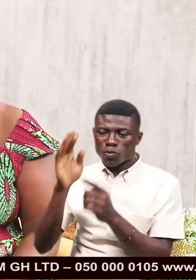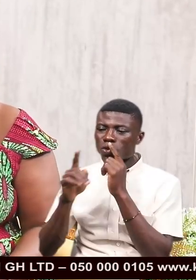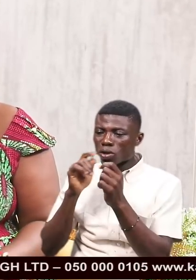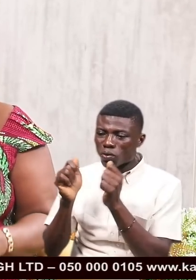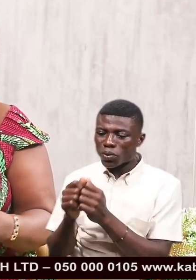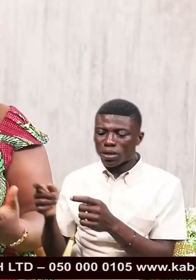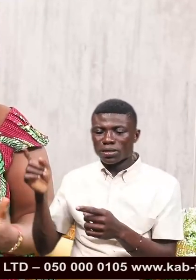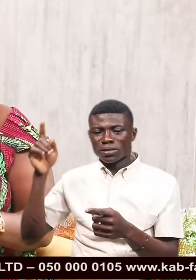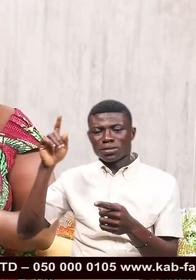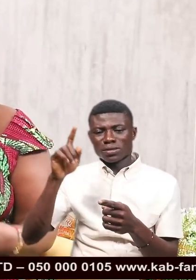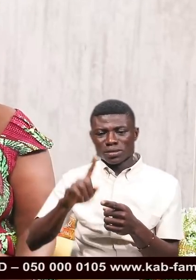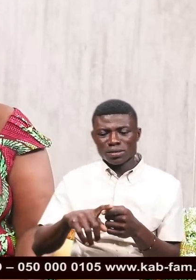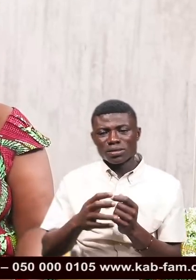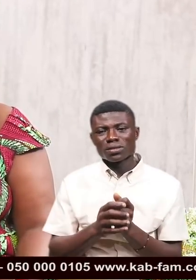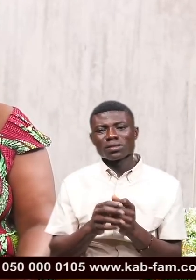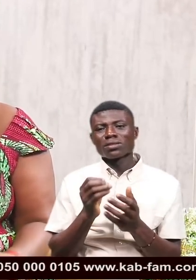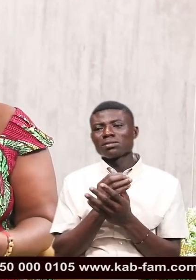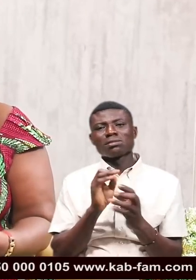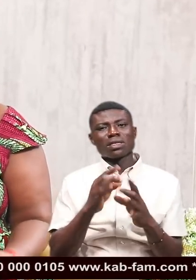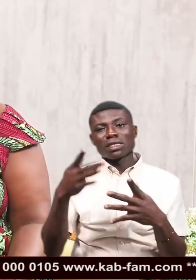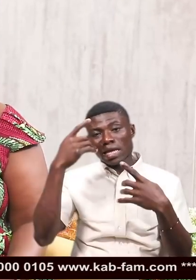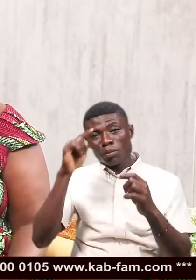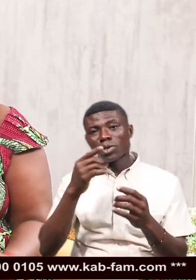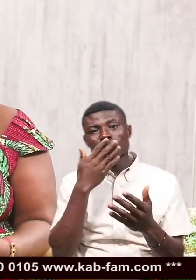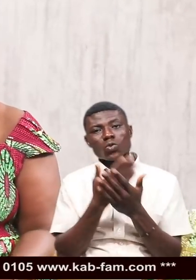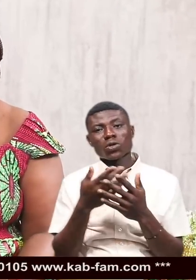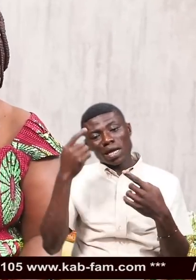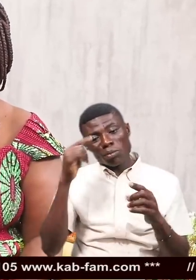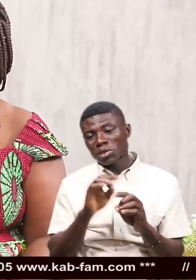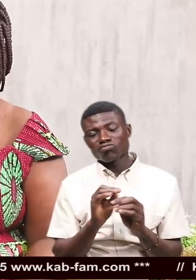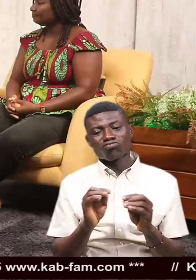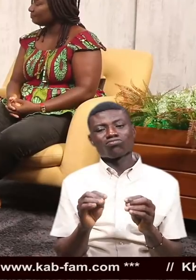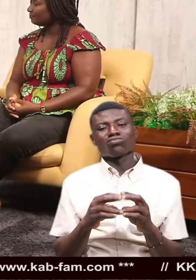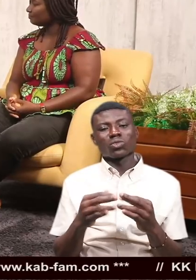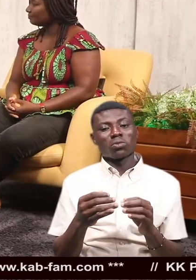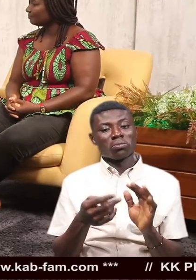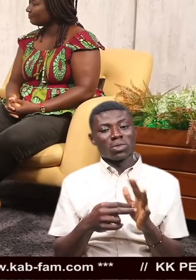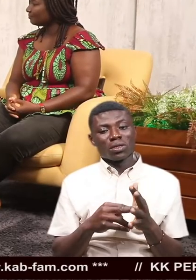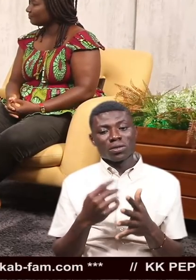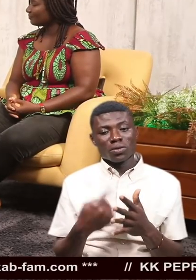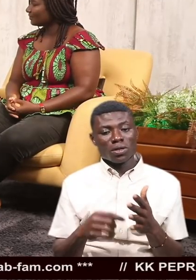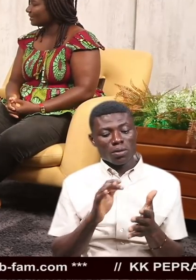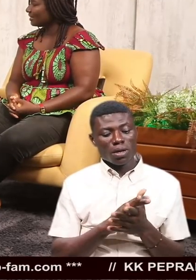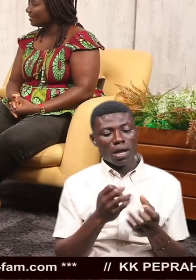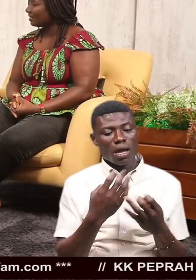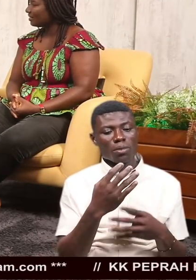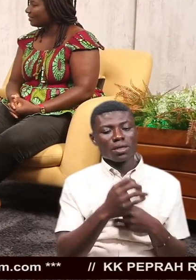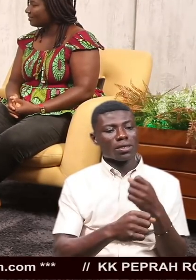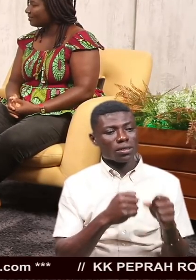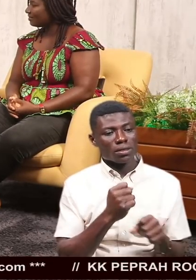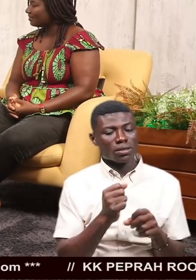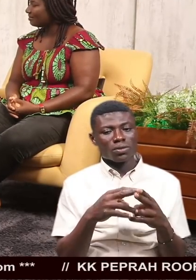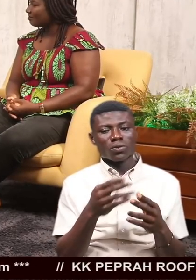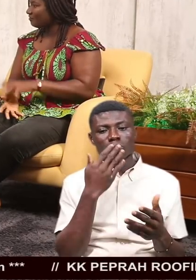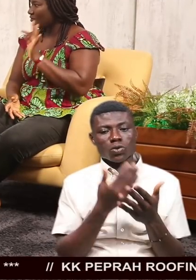yenene bekasa eno bibi papa bia emfi mu amba enti practically o ware for how long aware